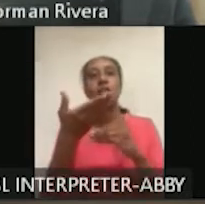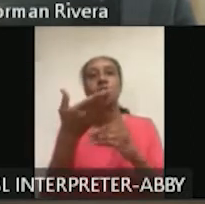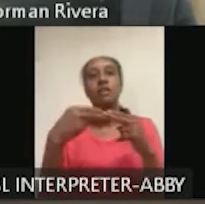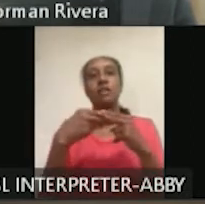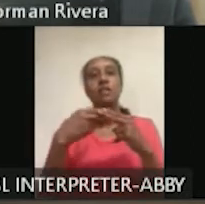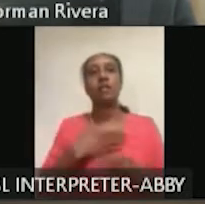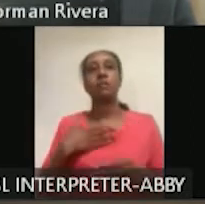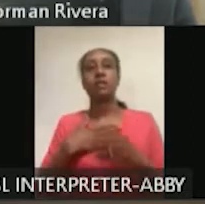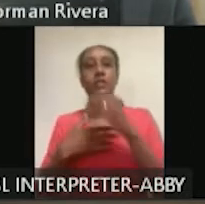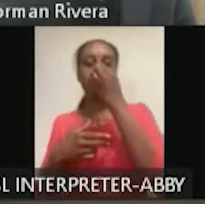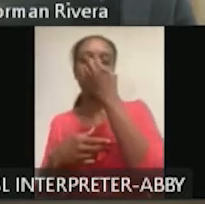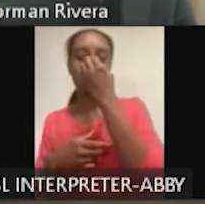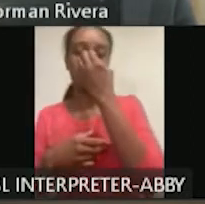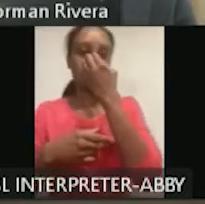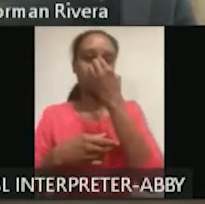please.